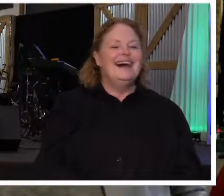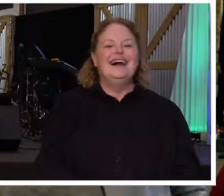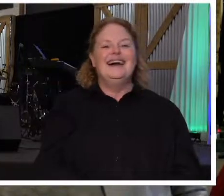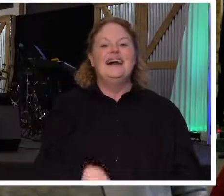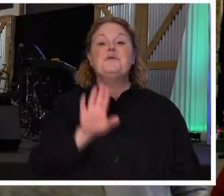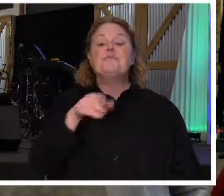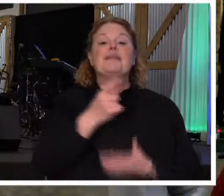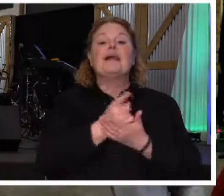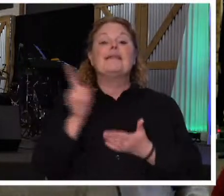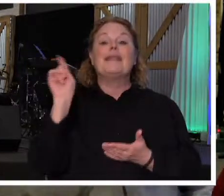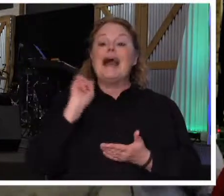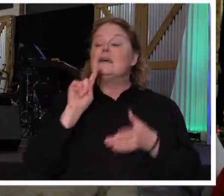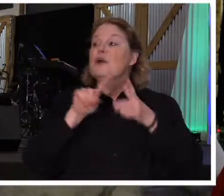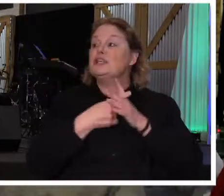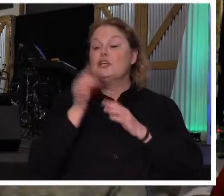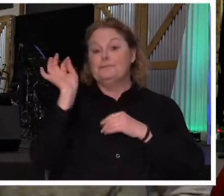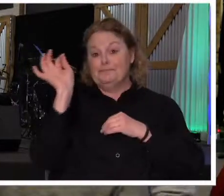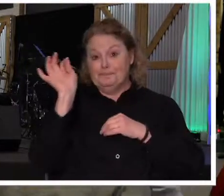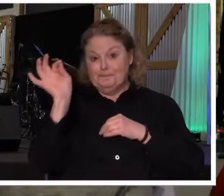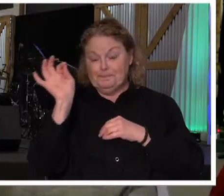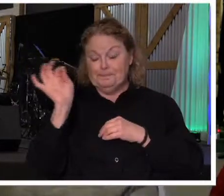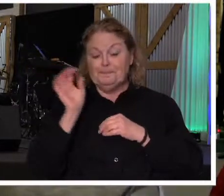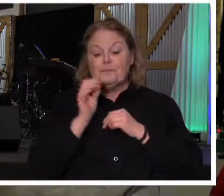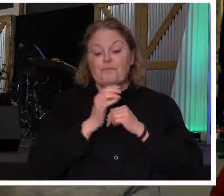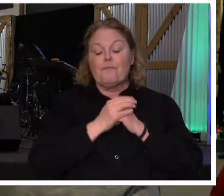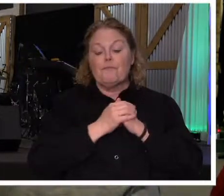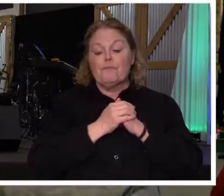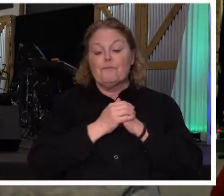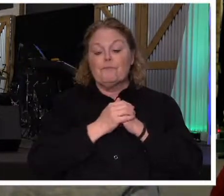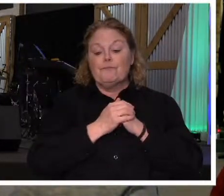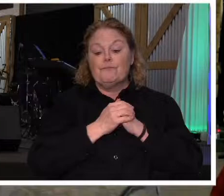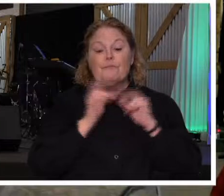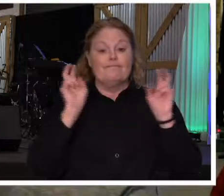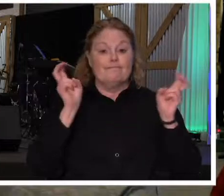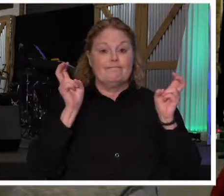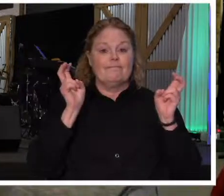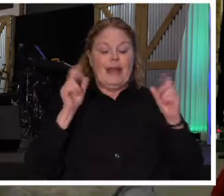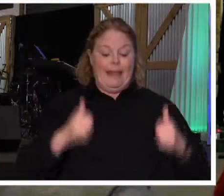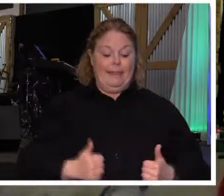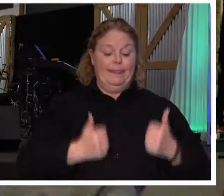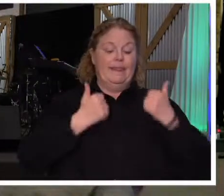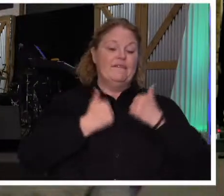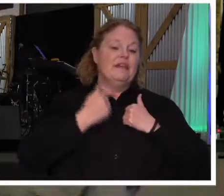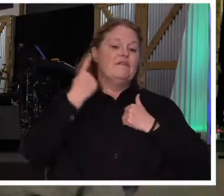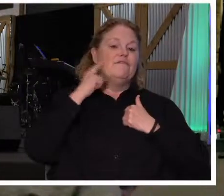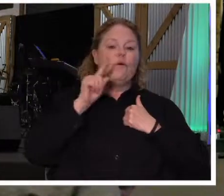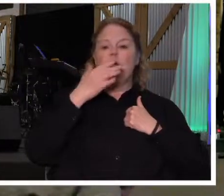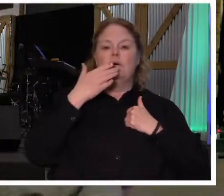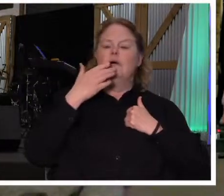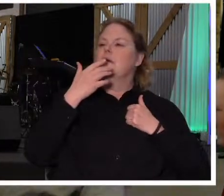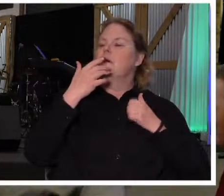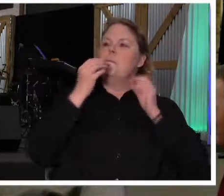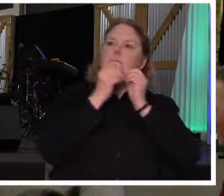Last week, I started a series. The title of the series is Living for a Greater Cause.